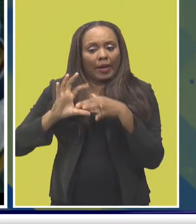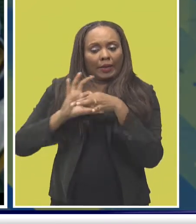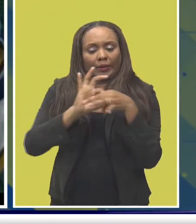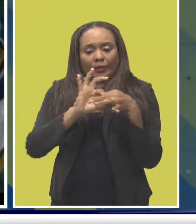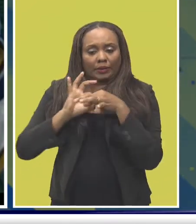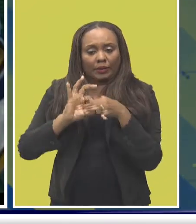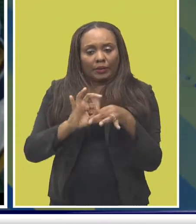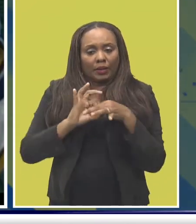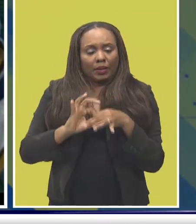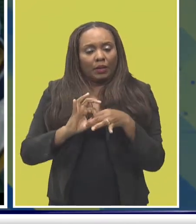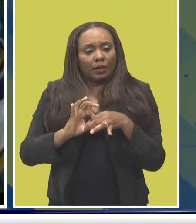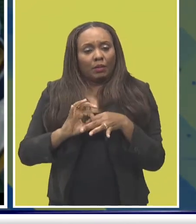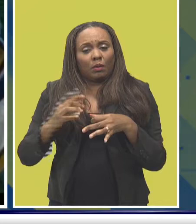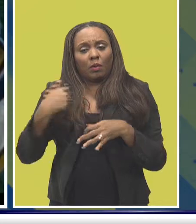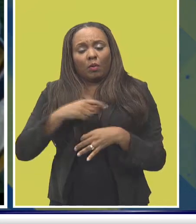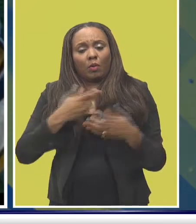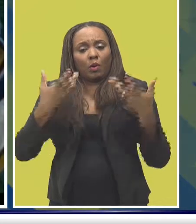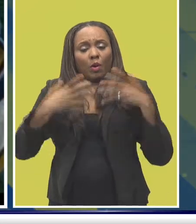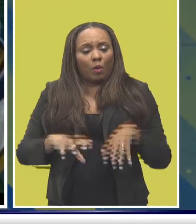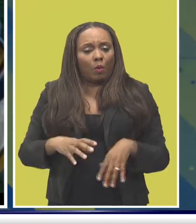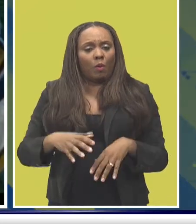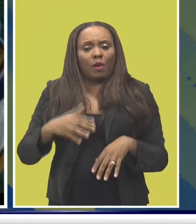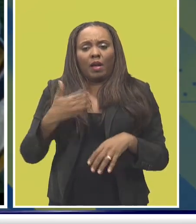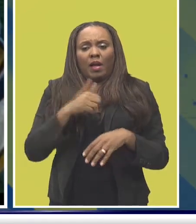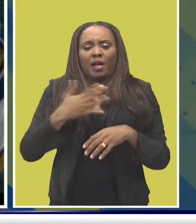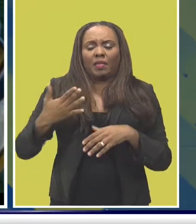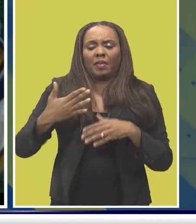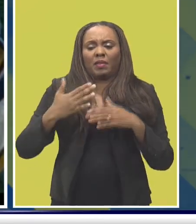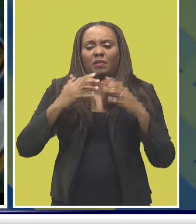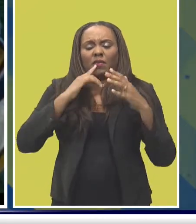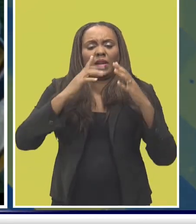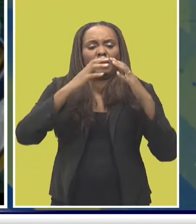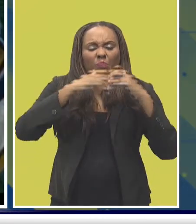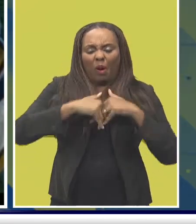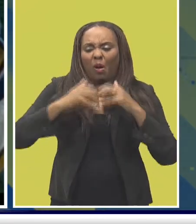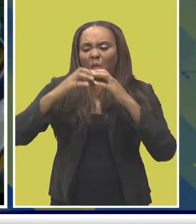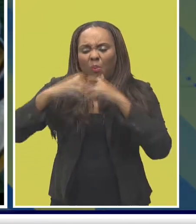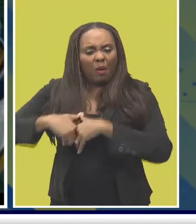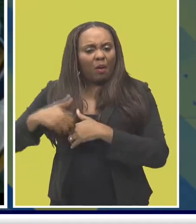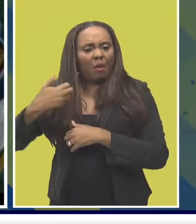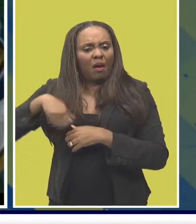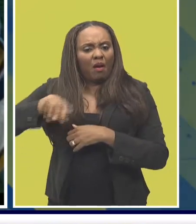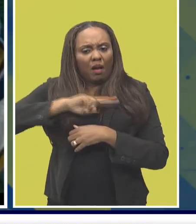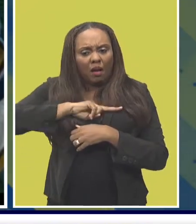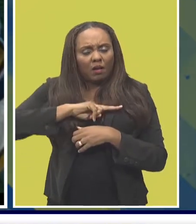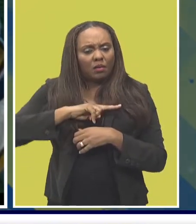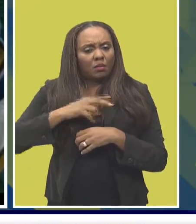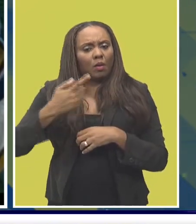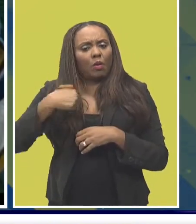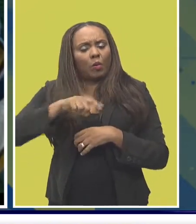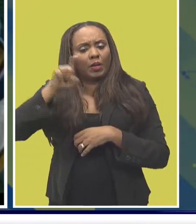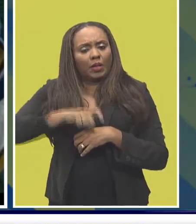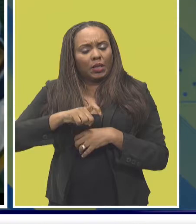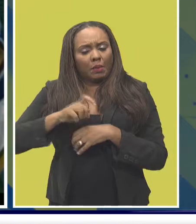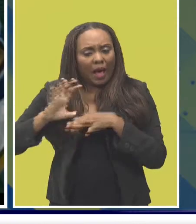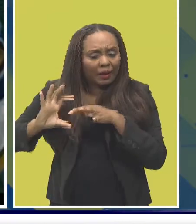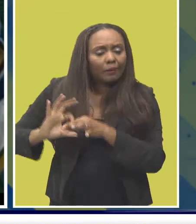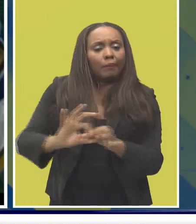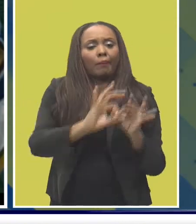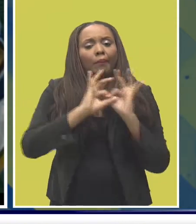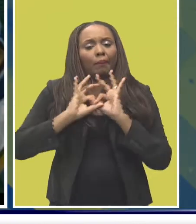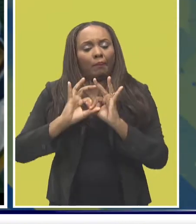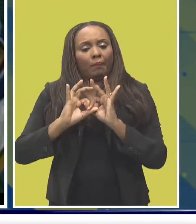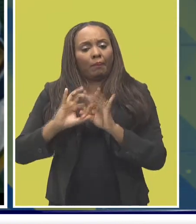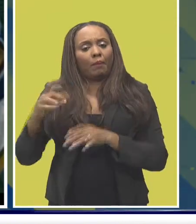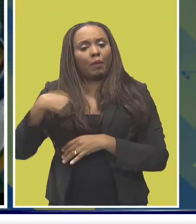us coming together as one and raising our voice, and even then, there is no guarantee. Your ability to have a larger